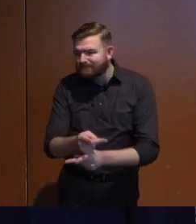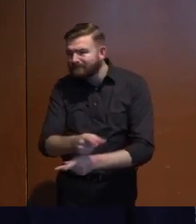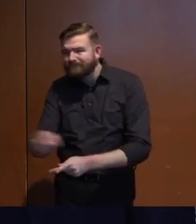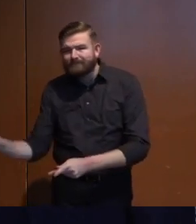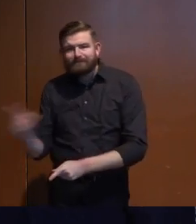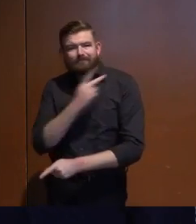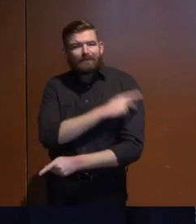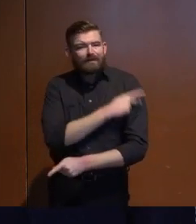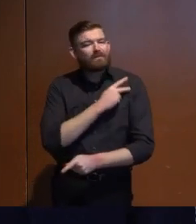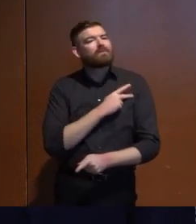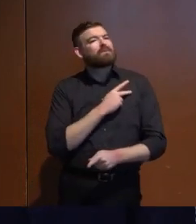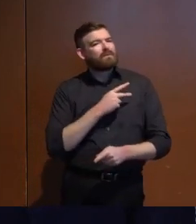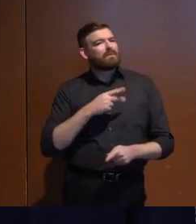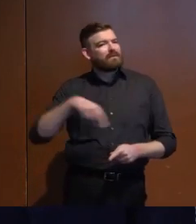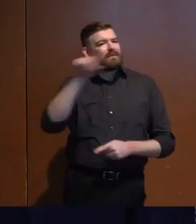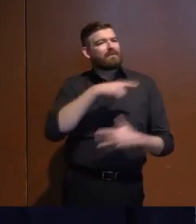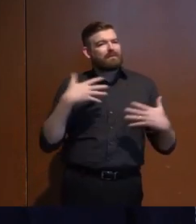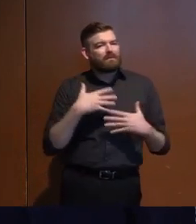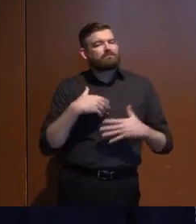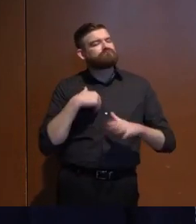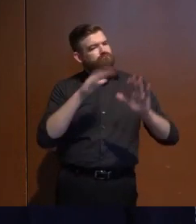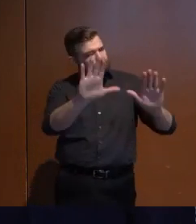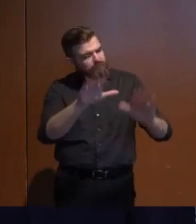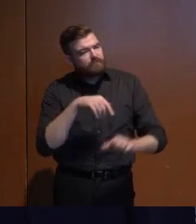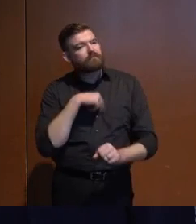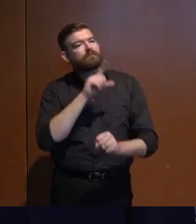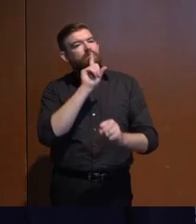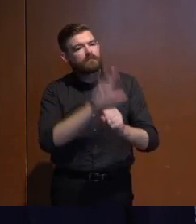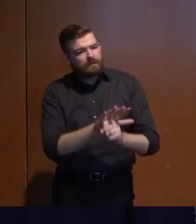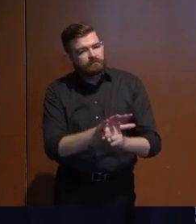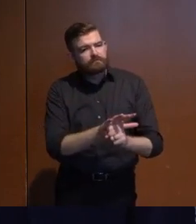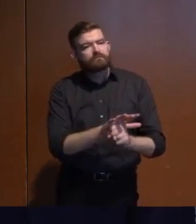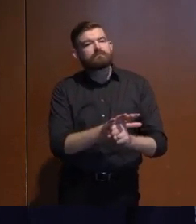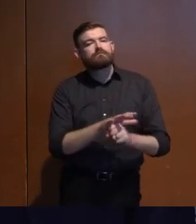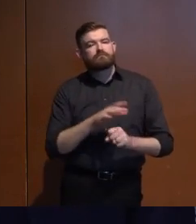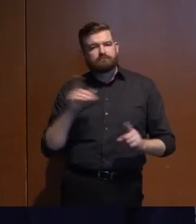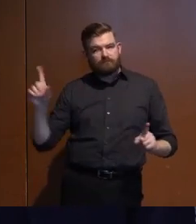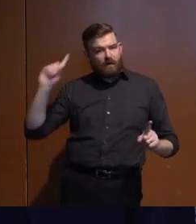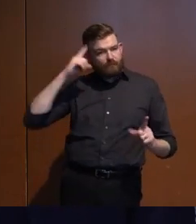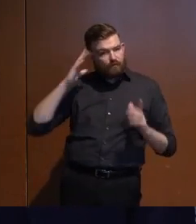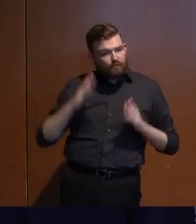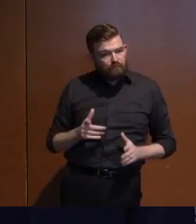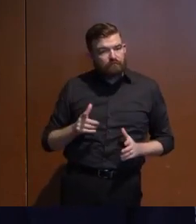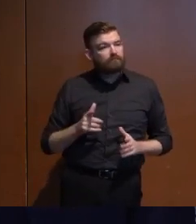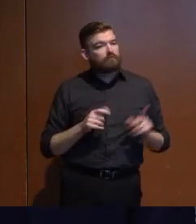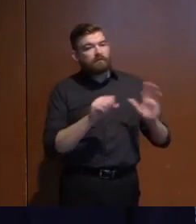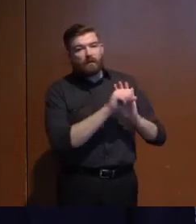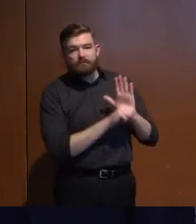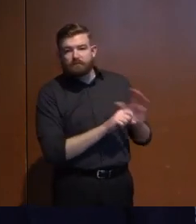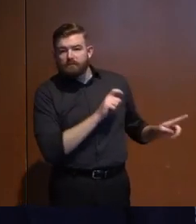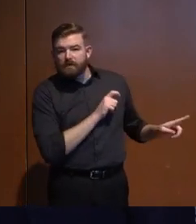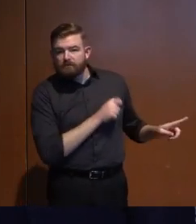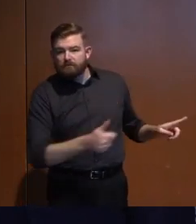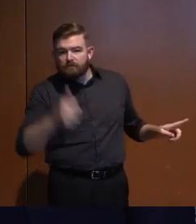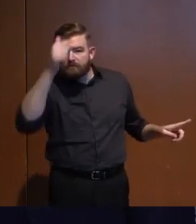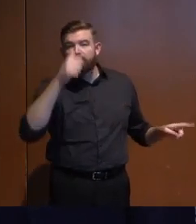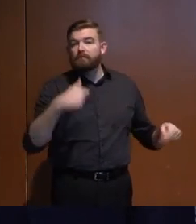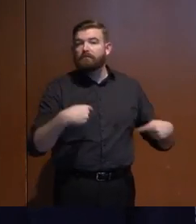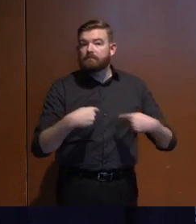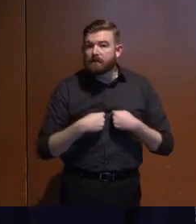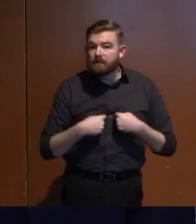assure you that our leaders, Governor Murphy, State Police Superintendent Callahan, myself, all of